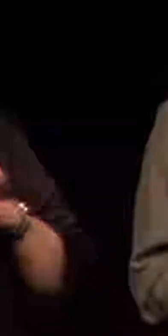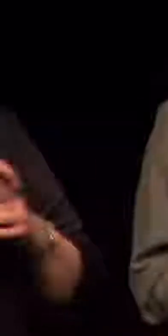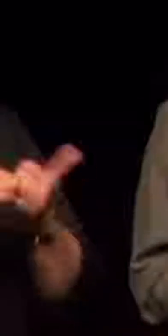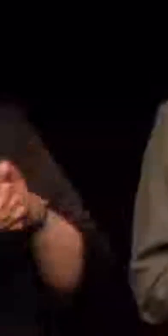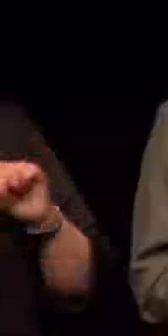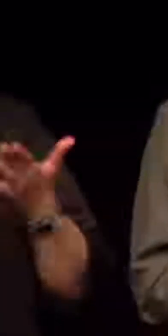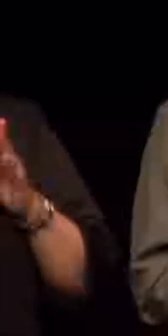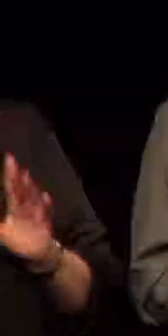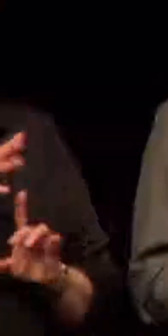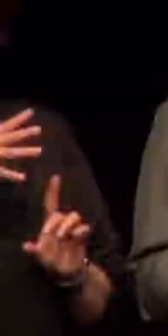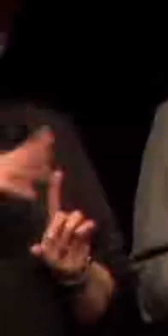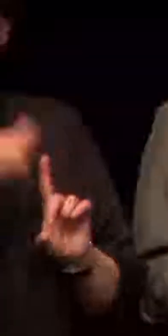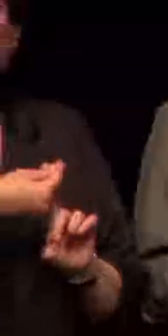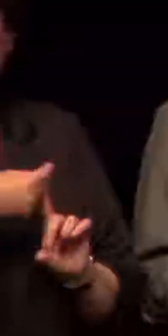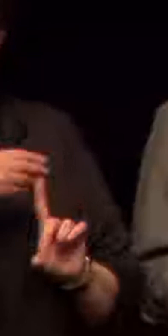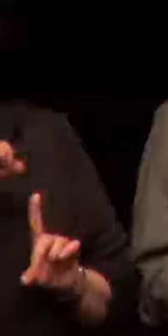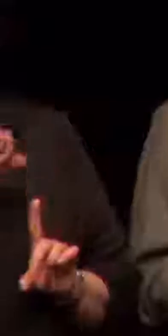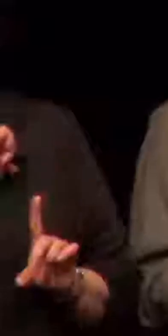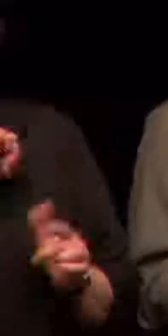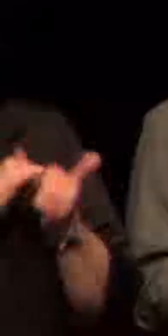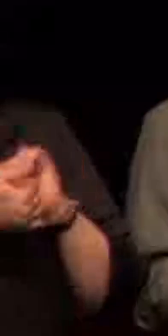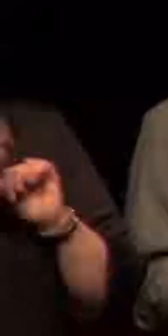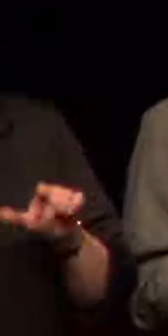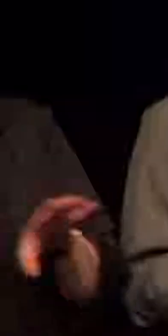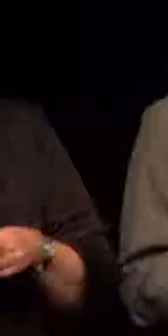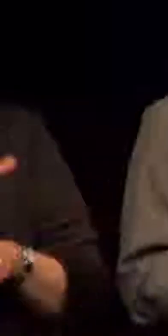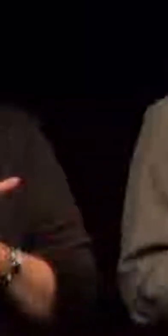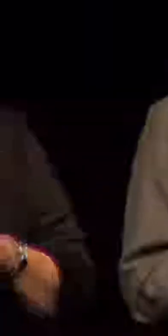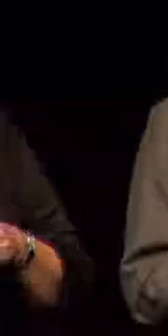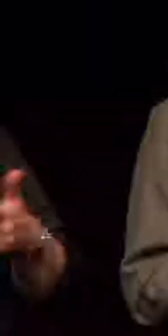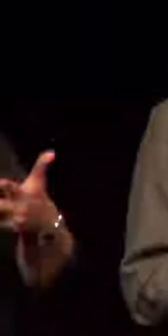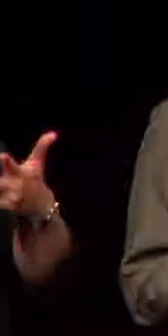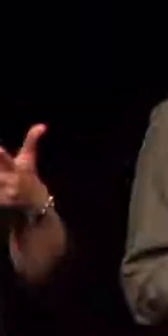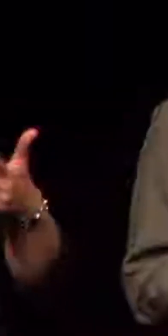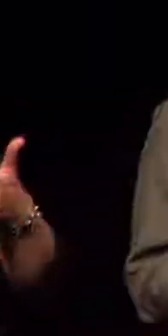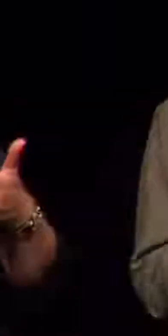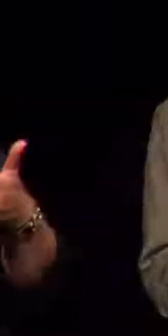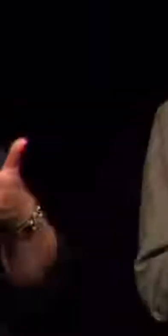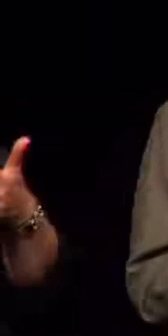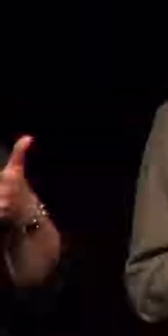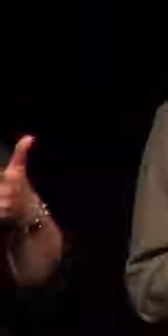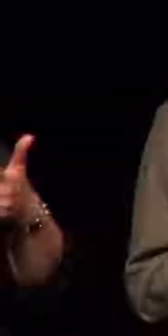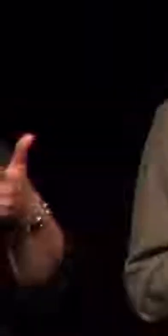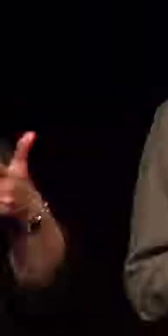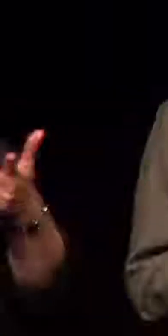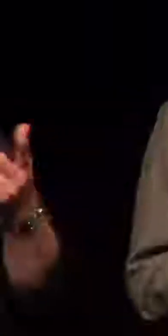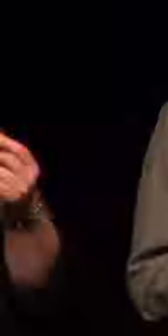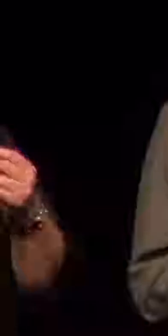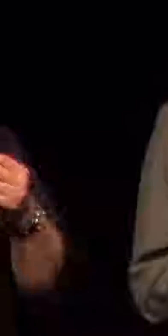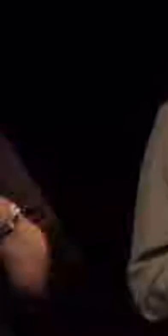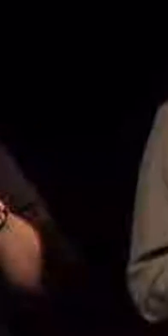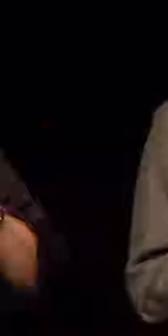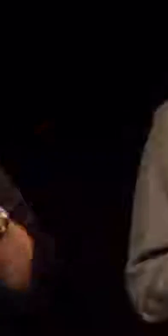about culture change, attitudinal change, but behavior fundamentally. And third, how to deal with, I guess, what you called the culture of